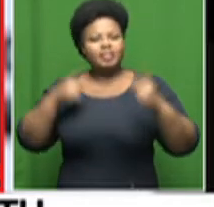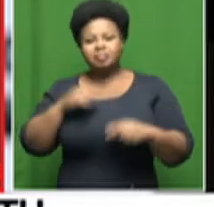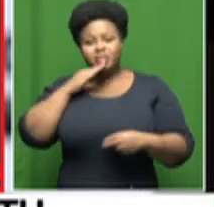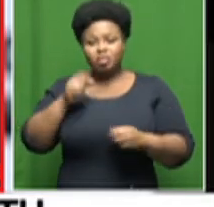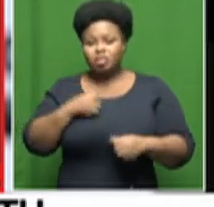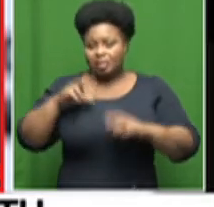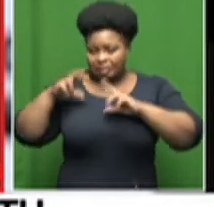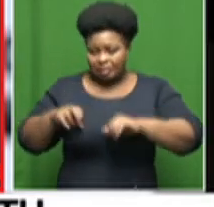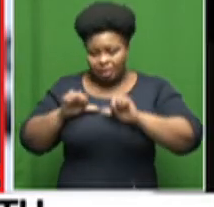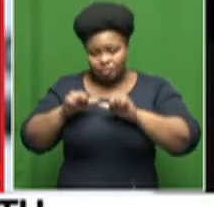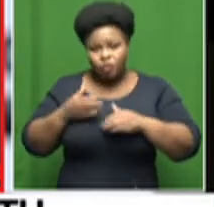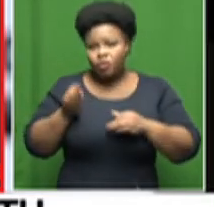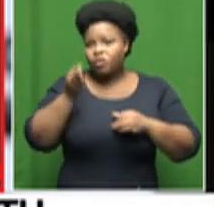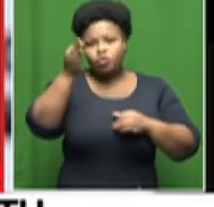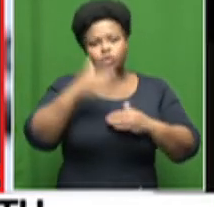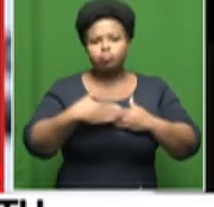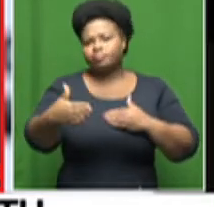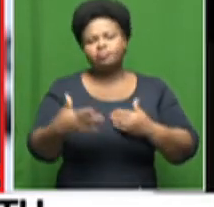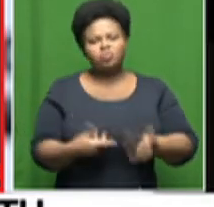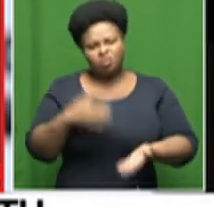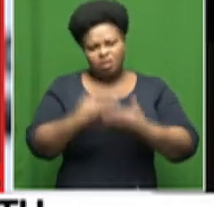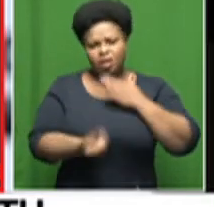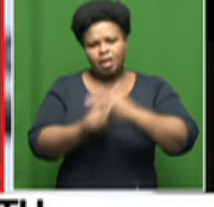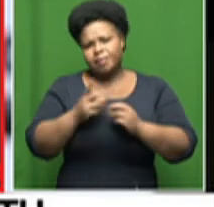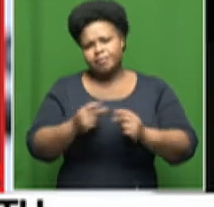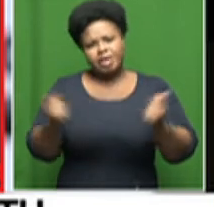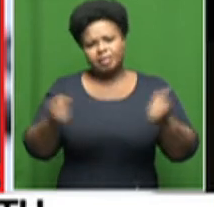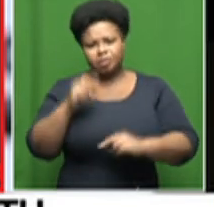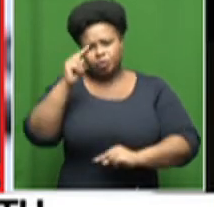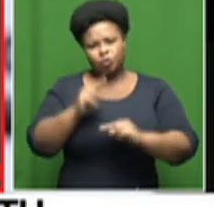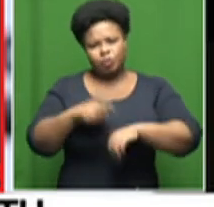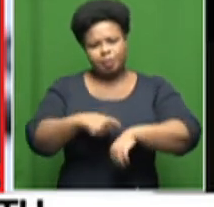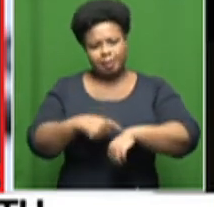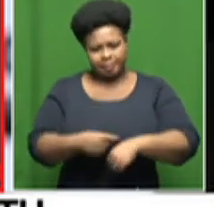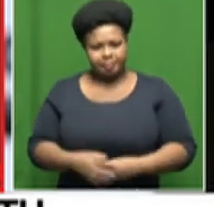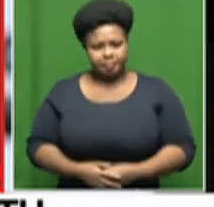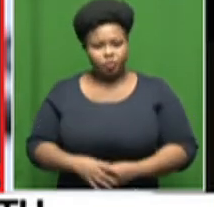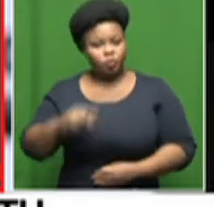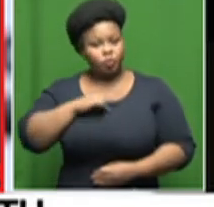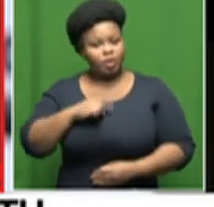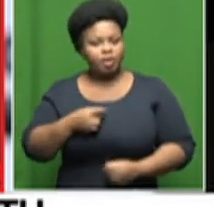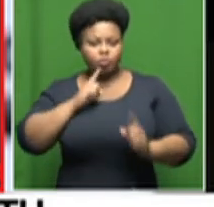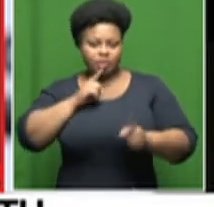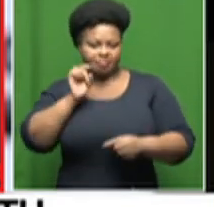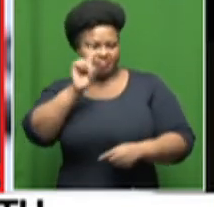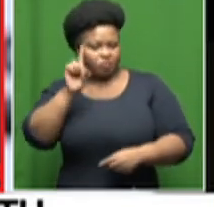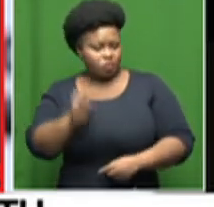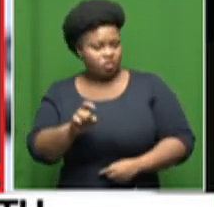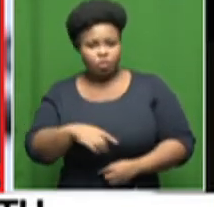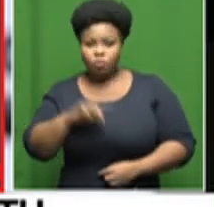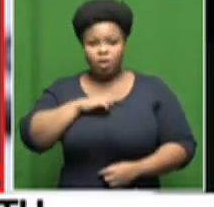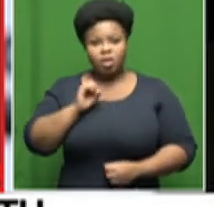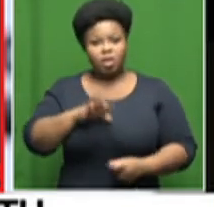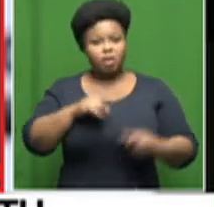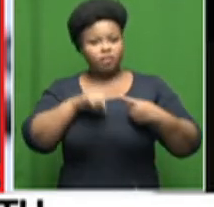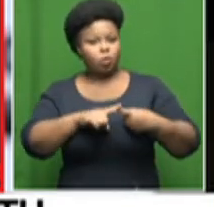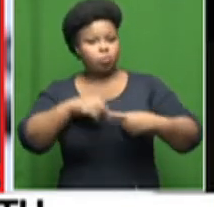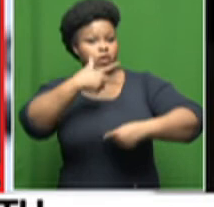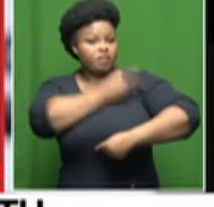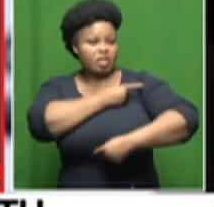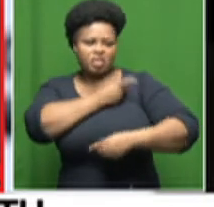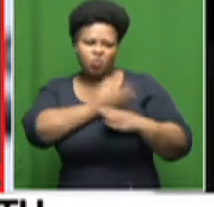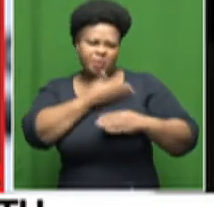long-term studies. They can be done quite quickly and within a short period of time to answer that question. That if somebody took this vaccine, it